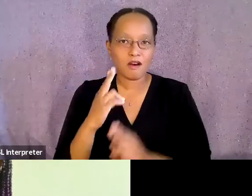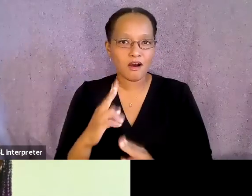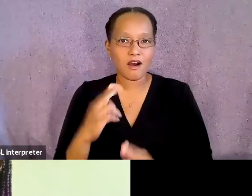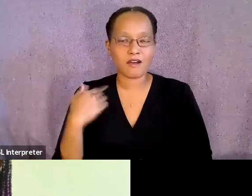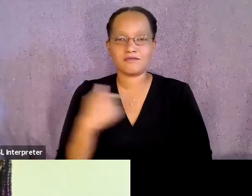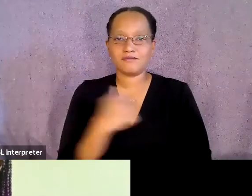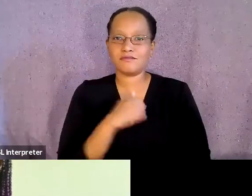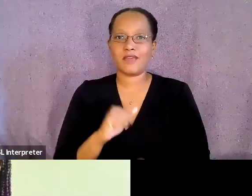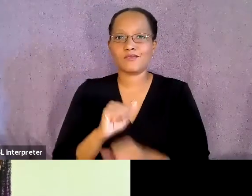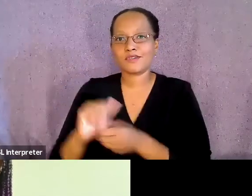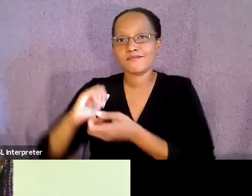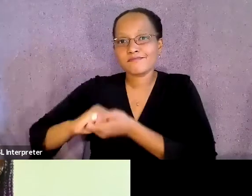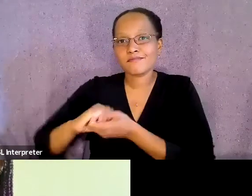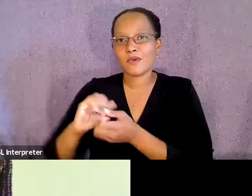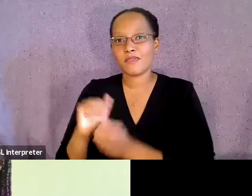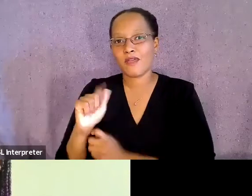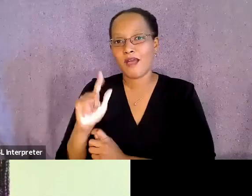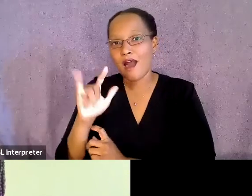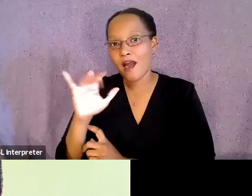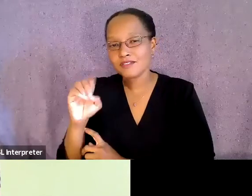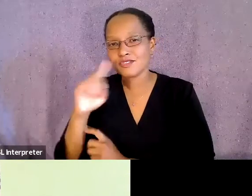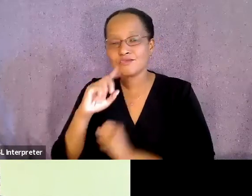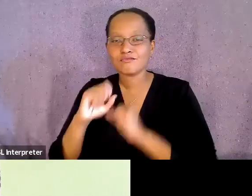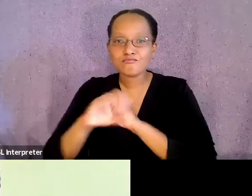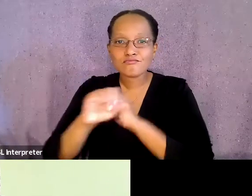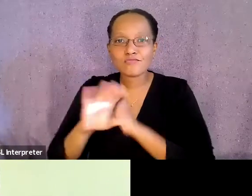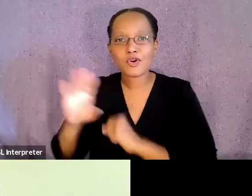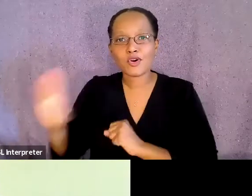work with Alice and promote the incredible book that she